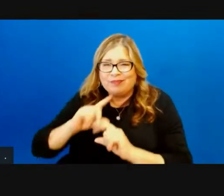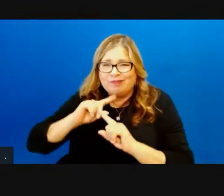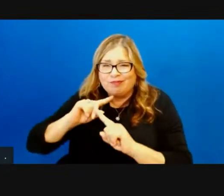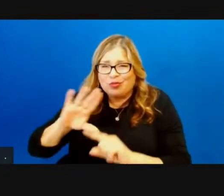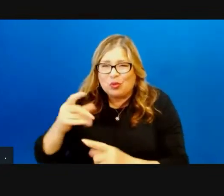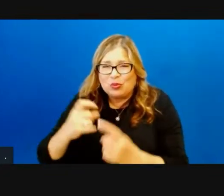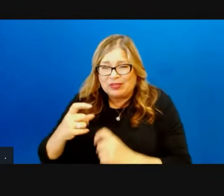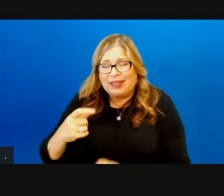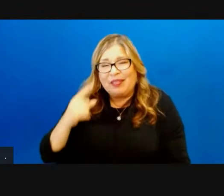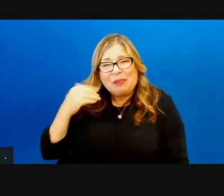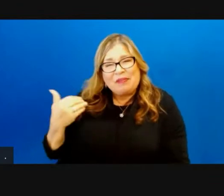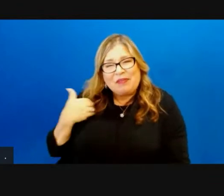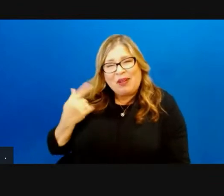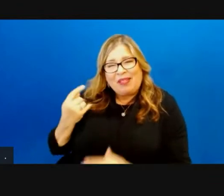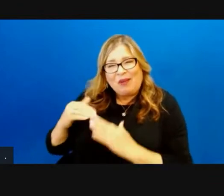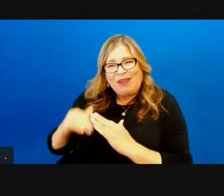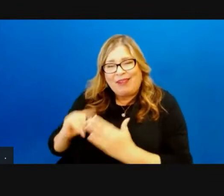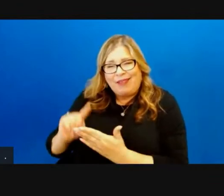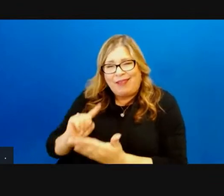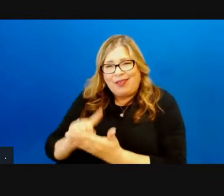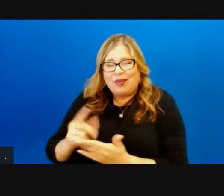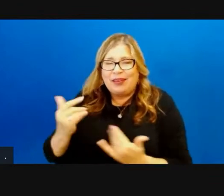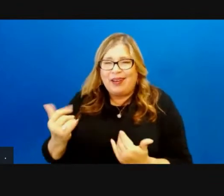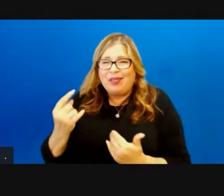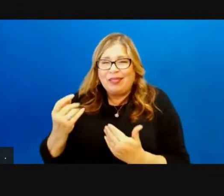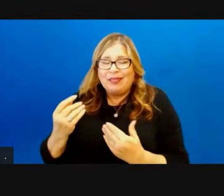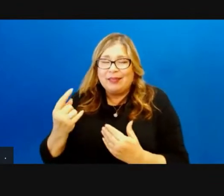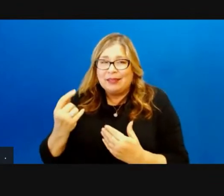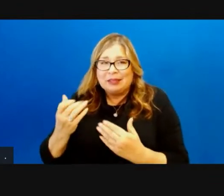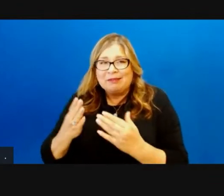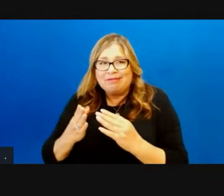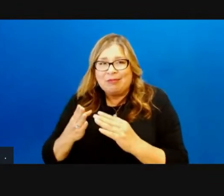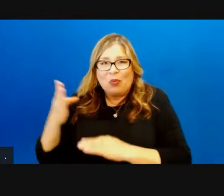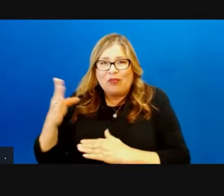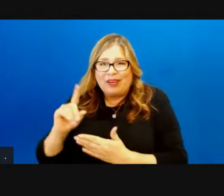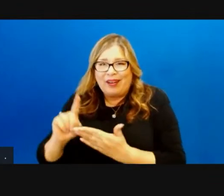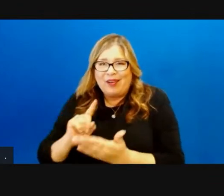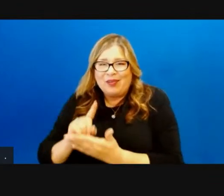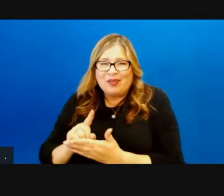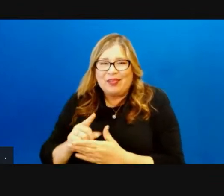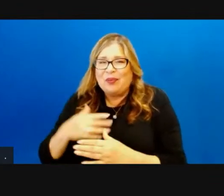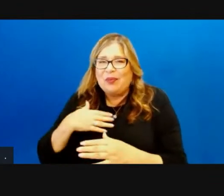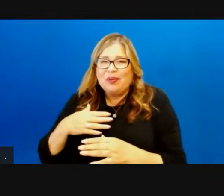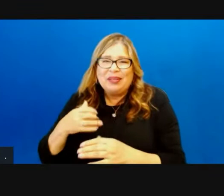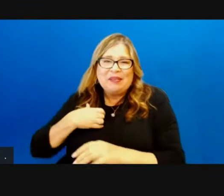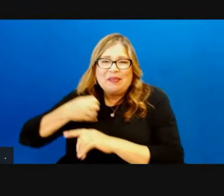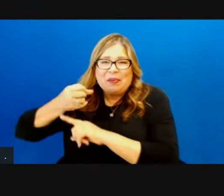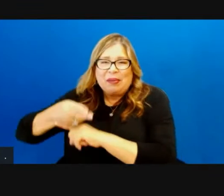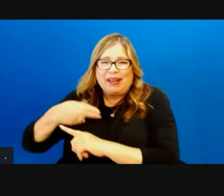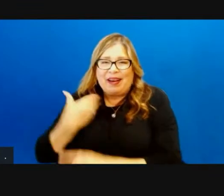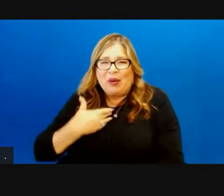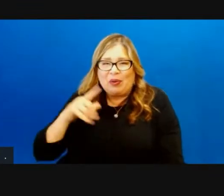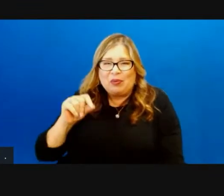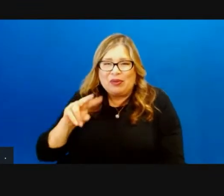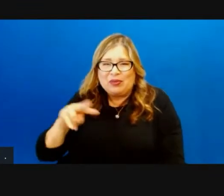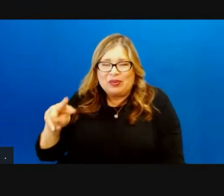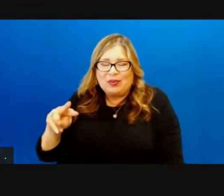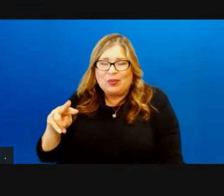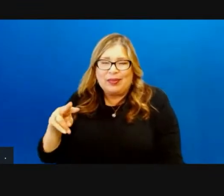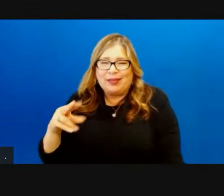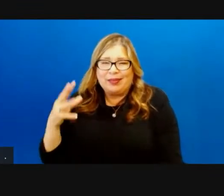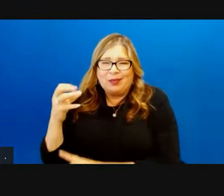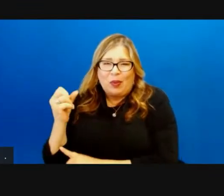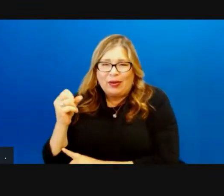time we broke that 2022 record. I appreciate everyone asking